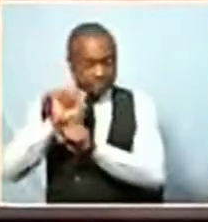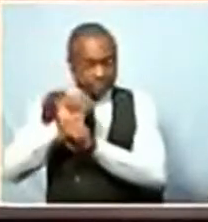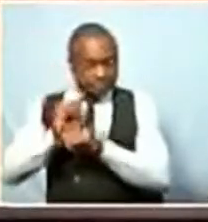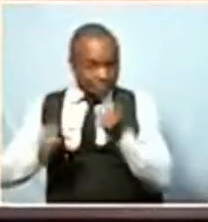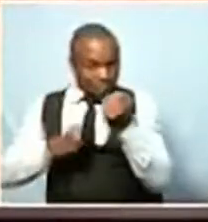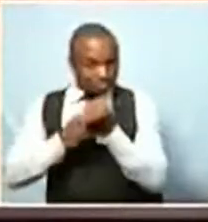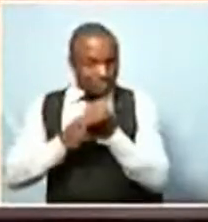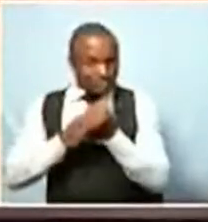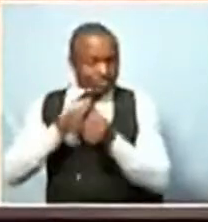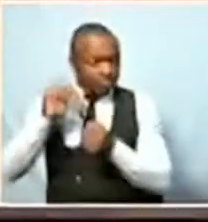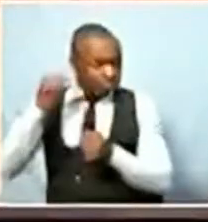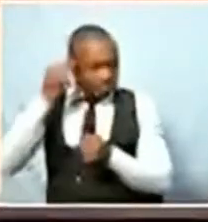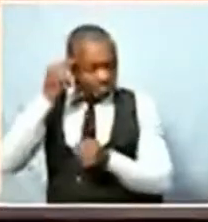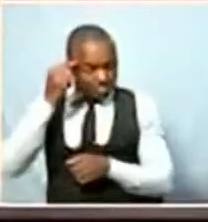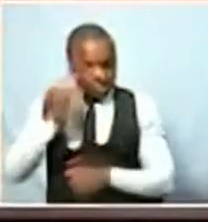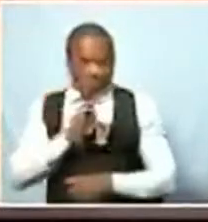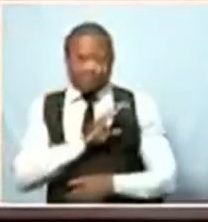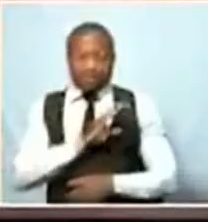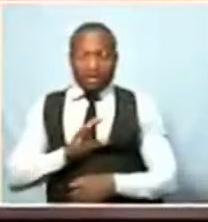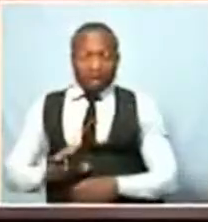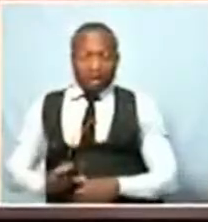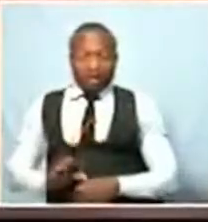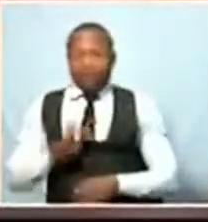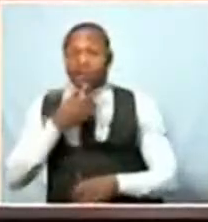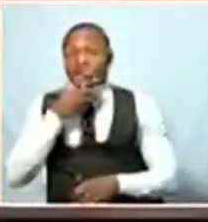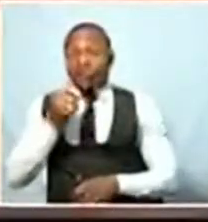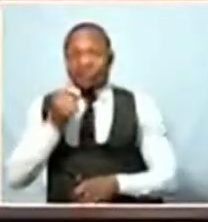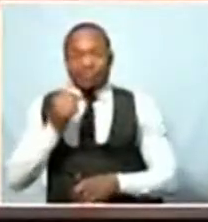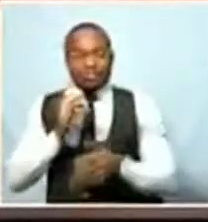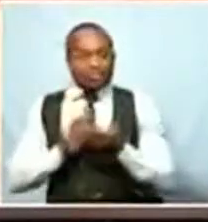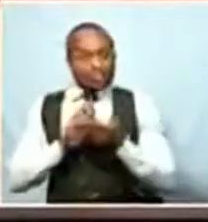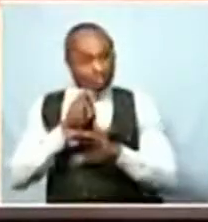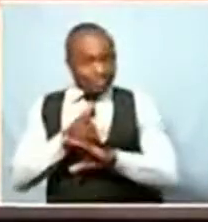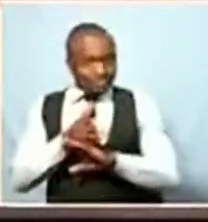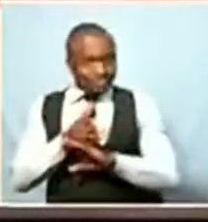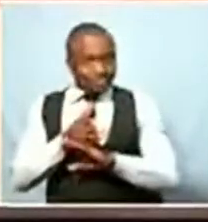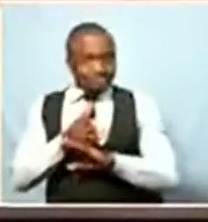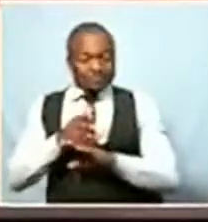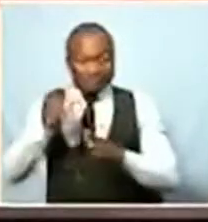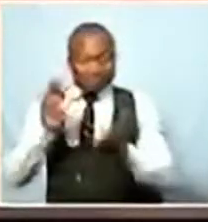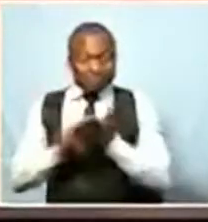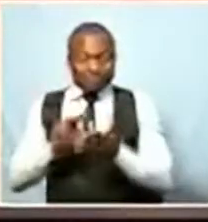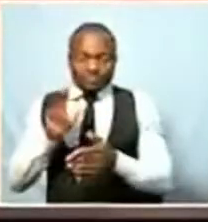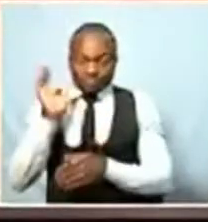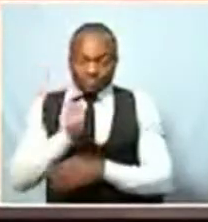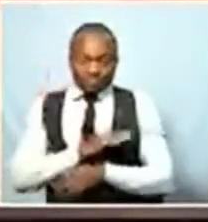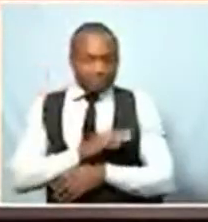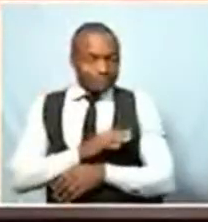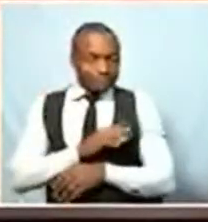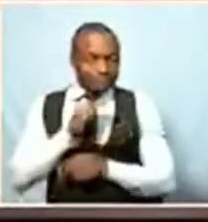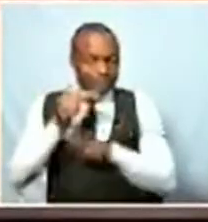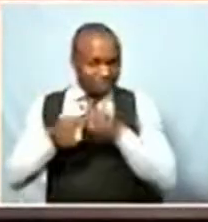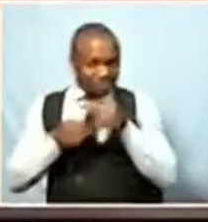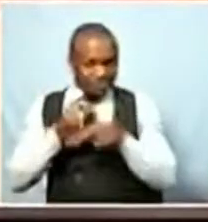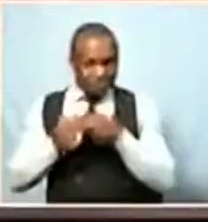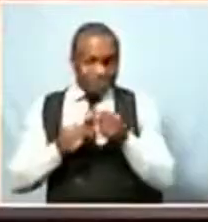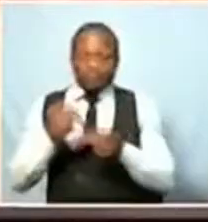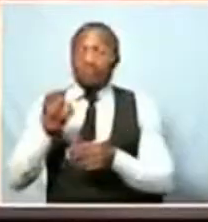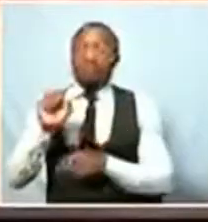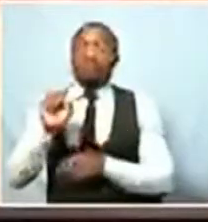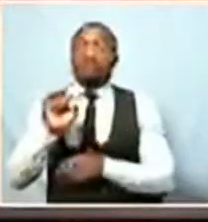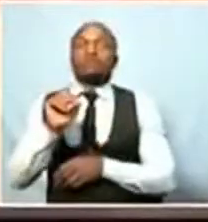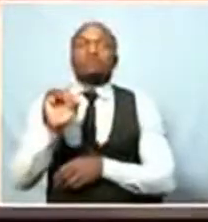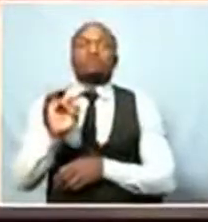State Audit Commission? Because once the commencement order is signed, it is a statutory